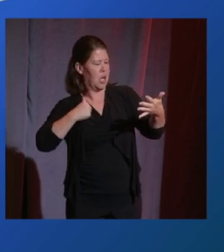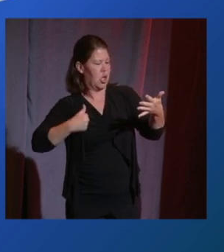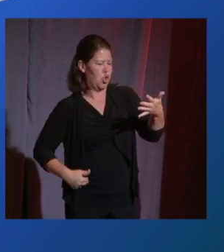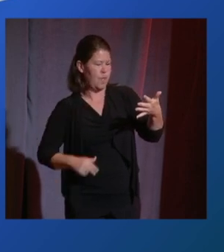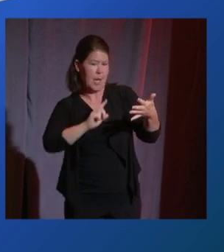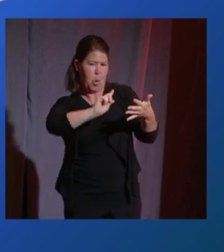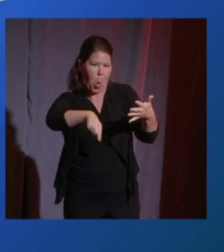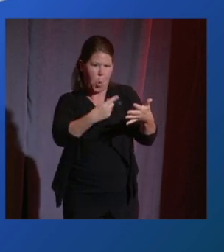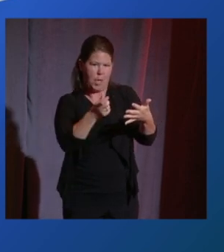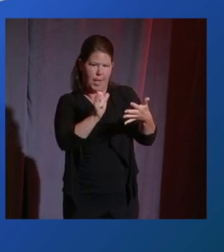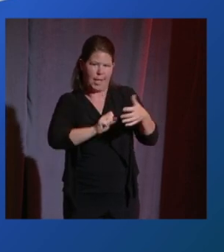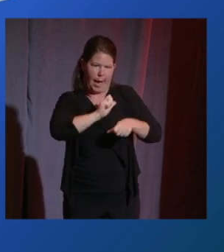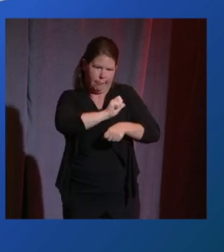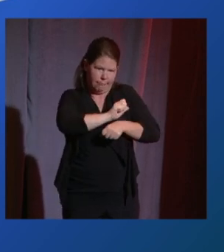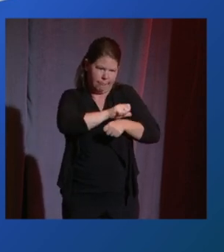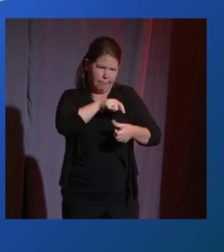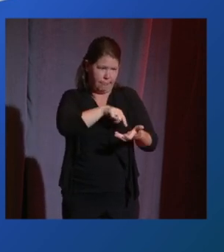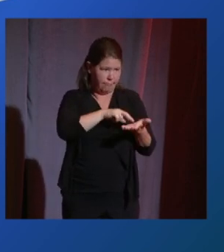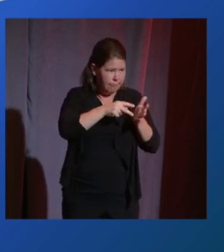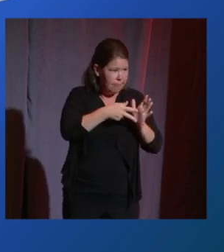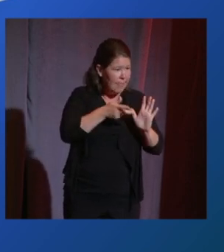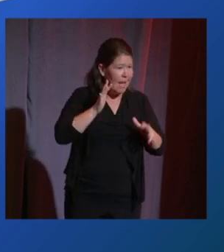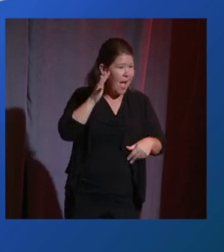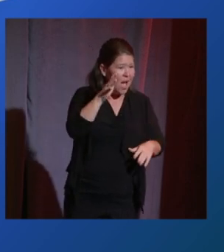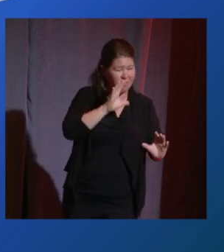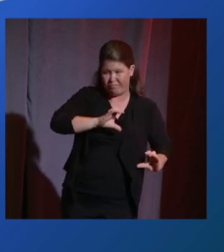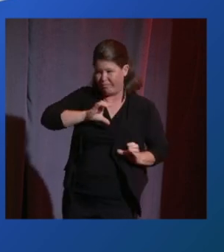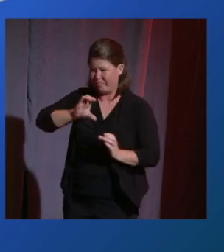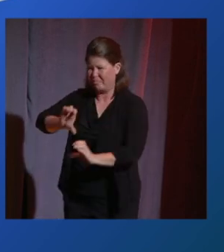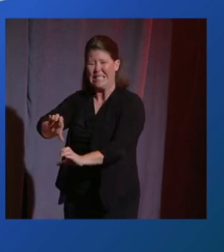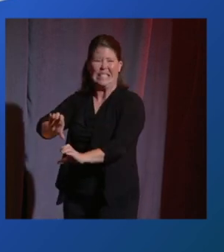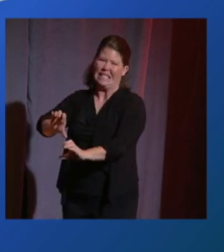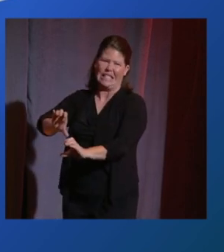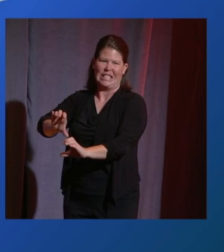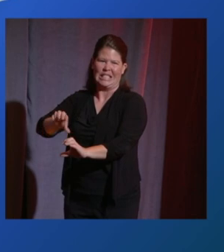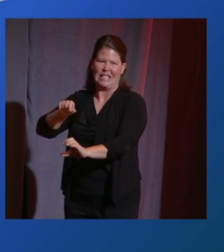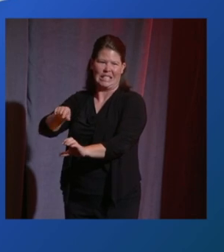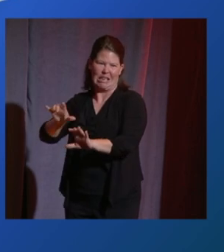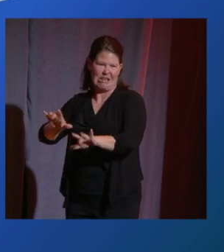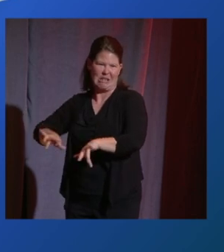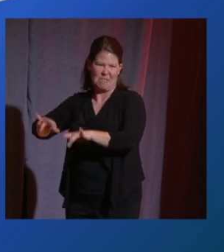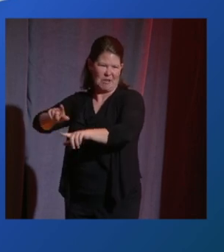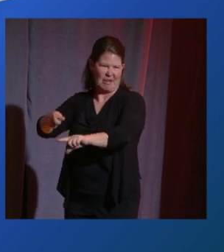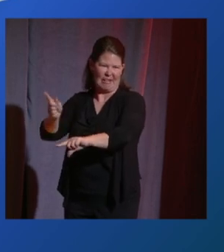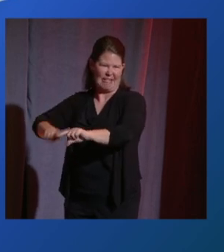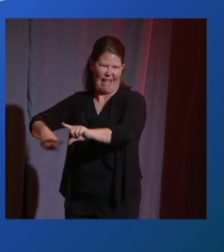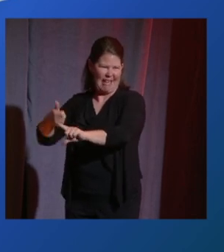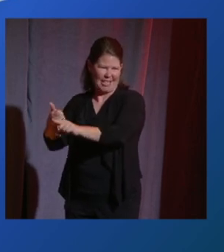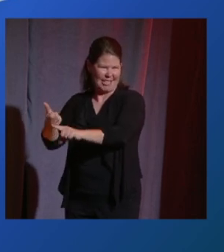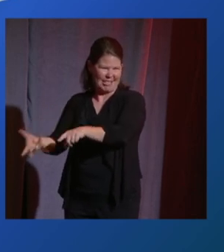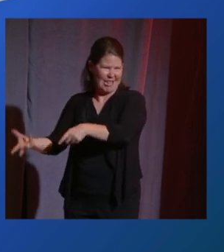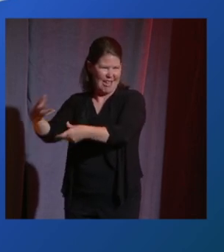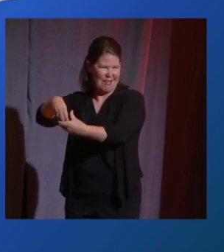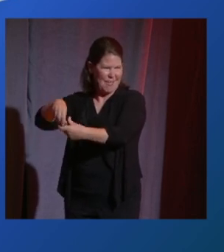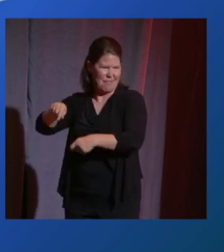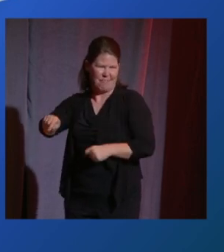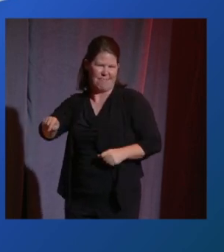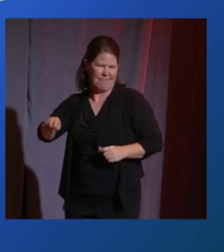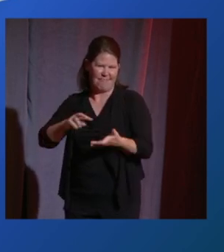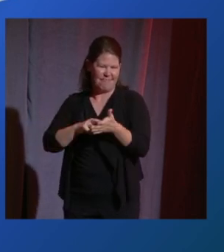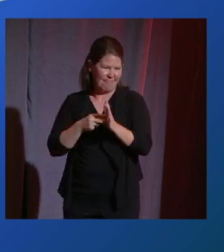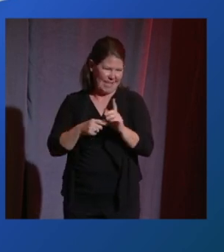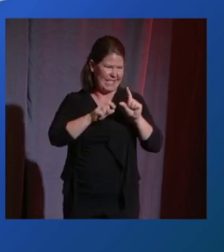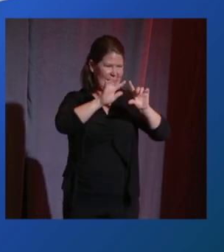jobs and the oversight and interpretation that a computer cannot do uh to be able to um have the